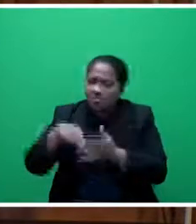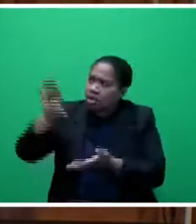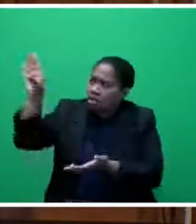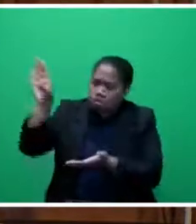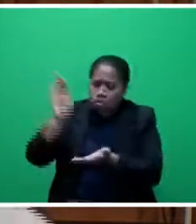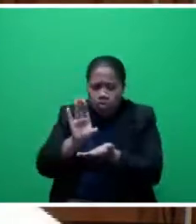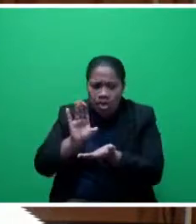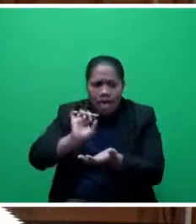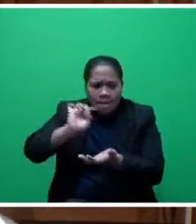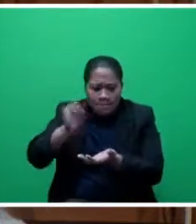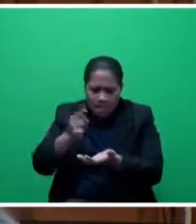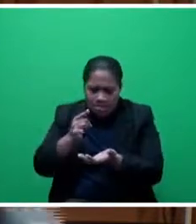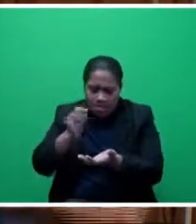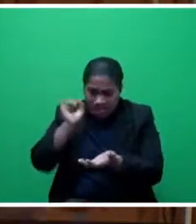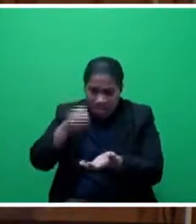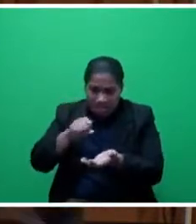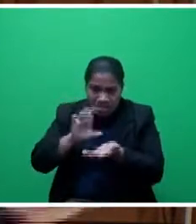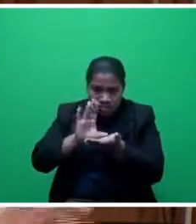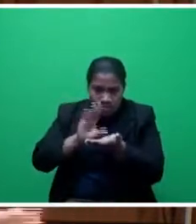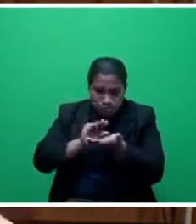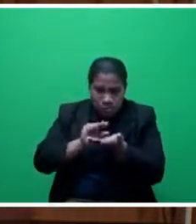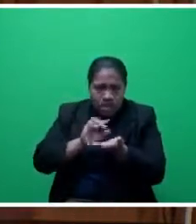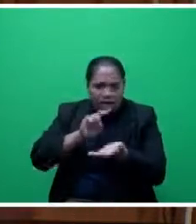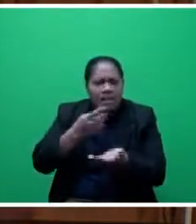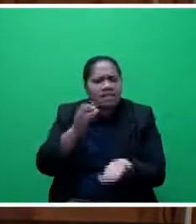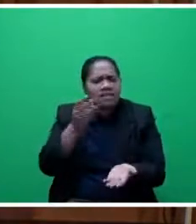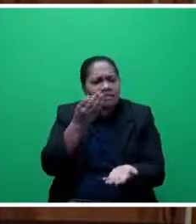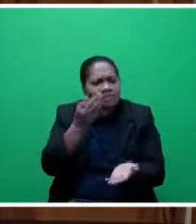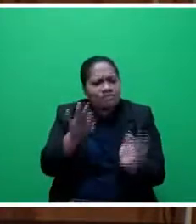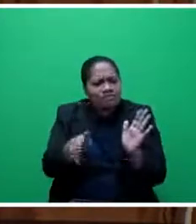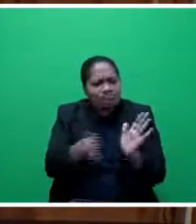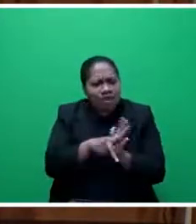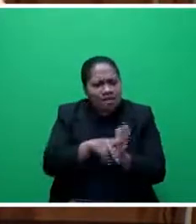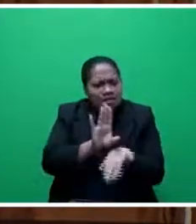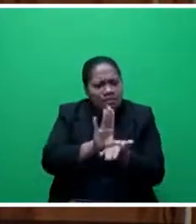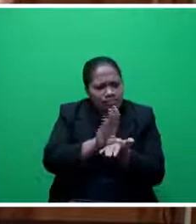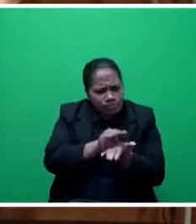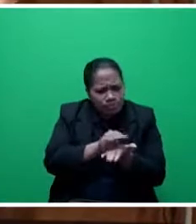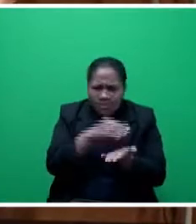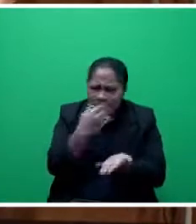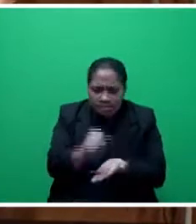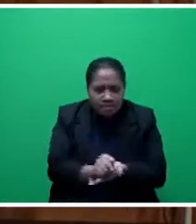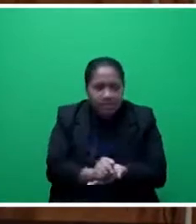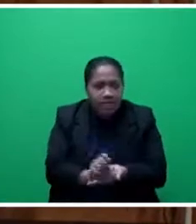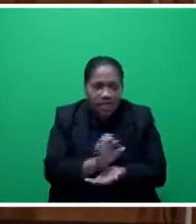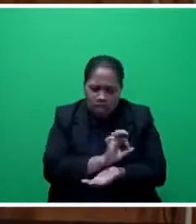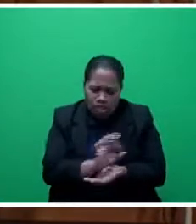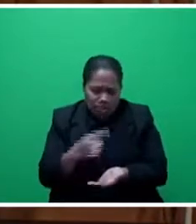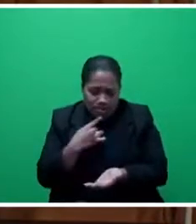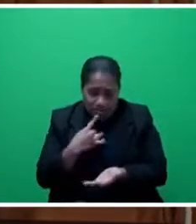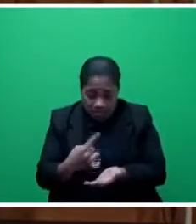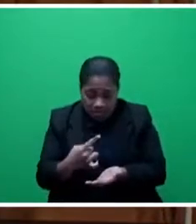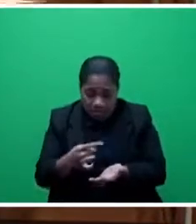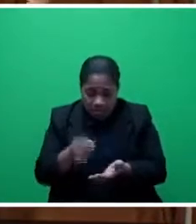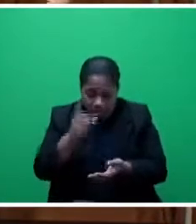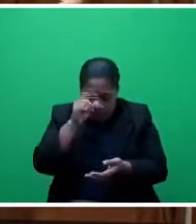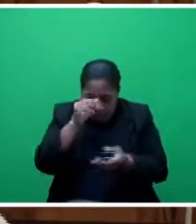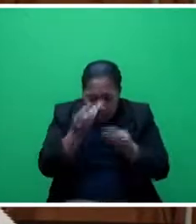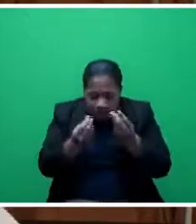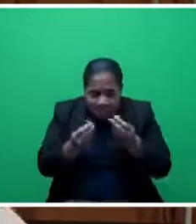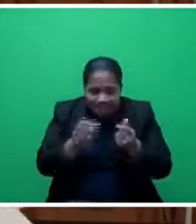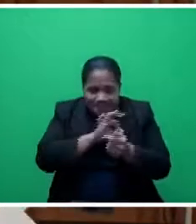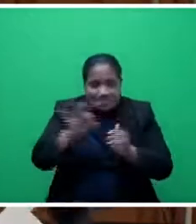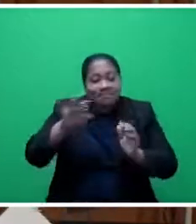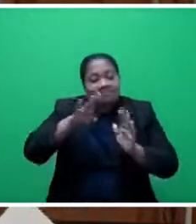of cereal actually did not come down, notwithstanding the fact that the Fijian currency did not go down in value, that all other